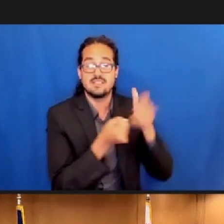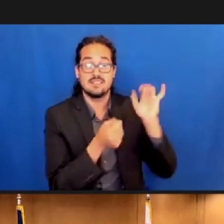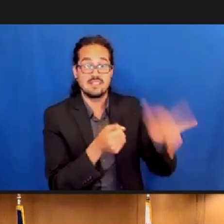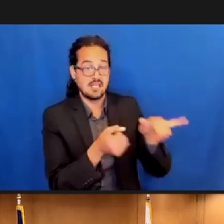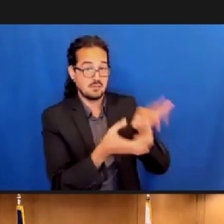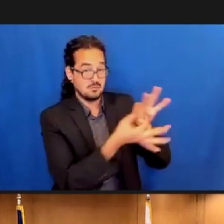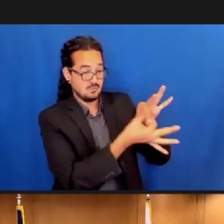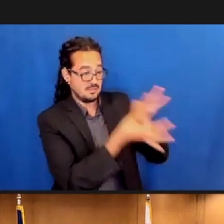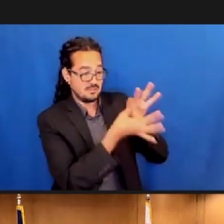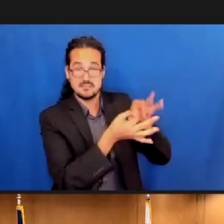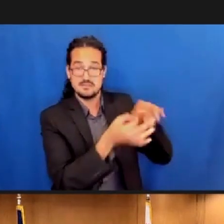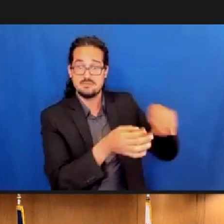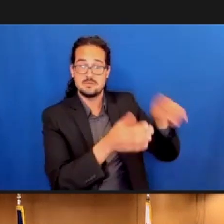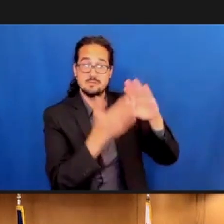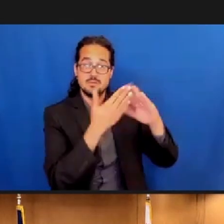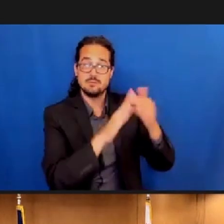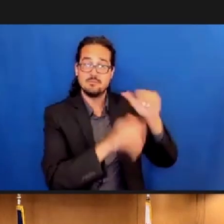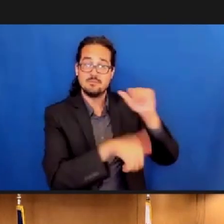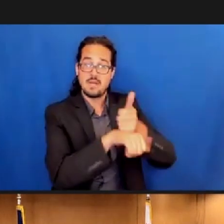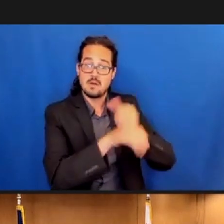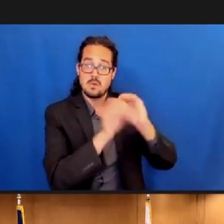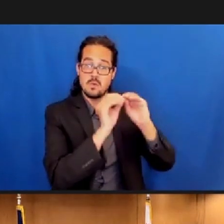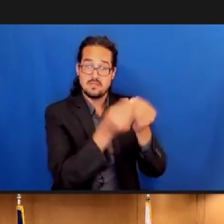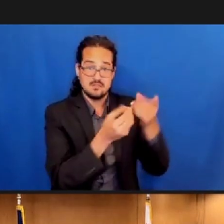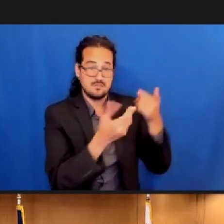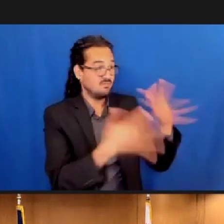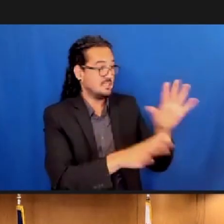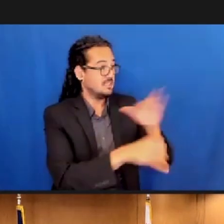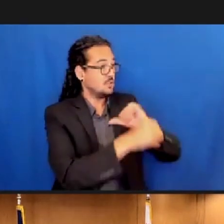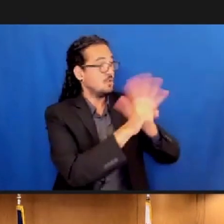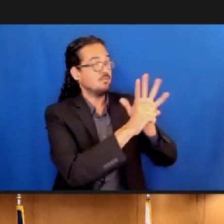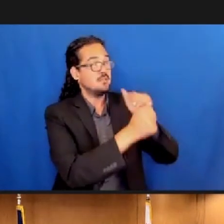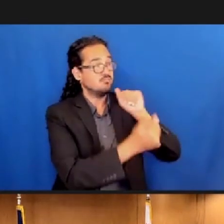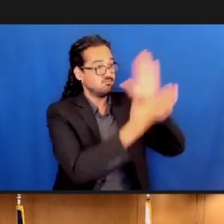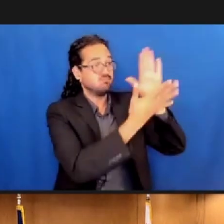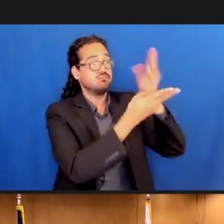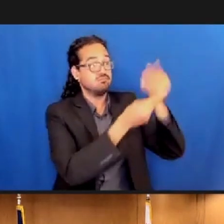from the COVID-19 response directly to now dealing with the recovery.